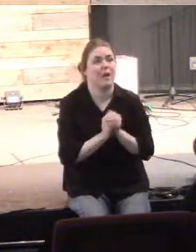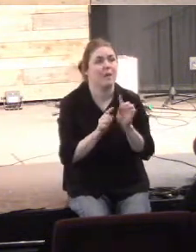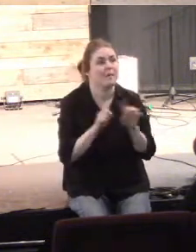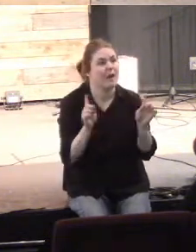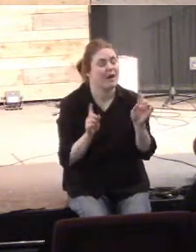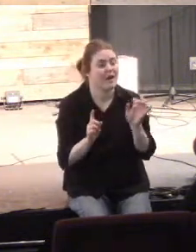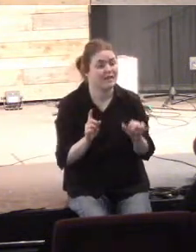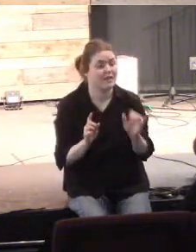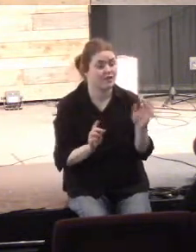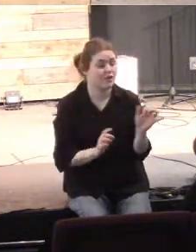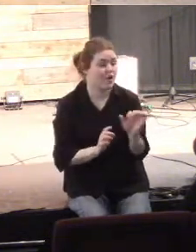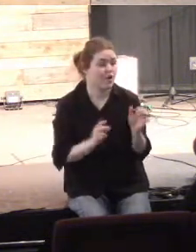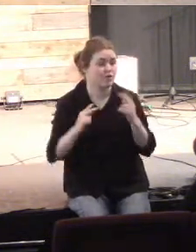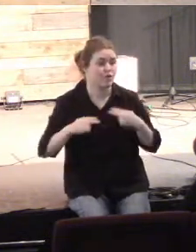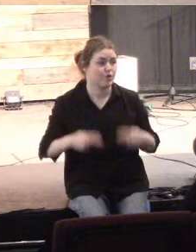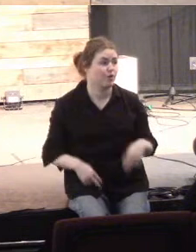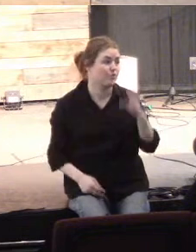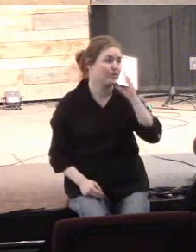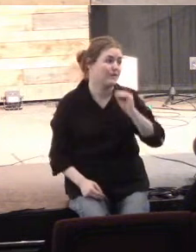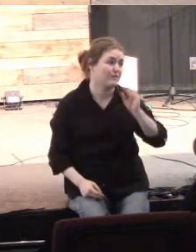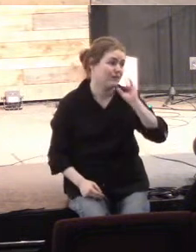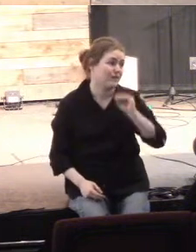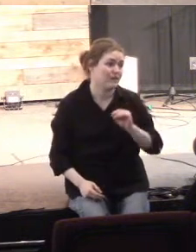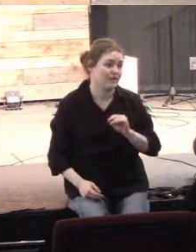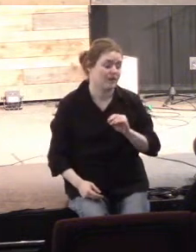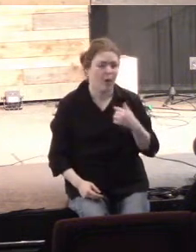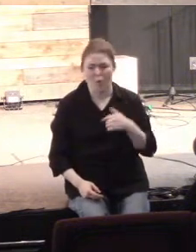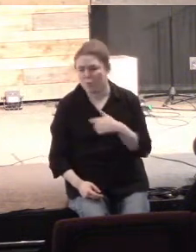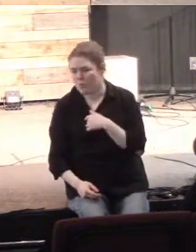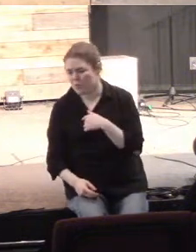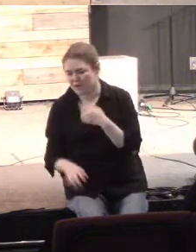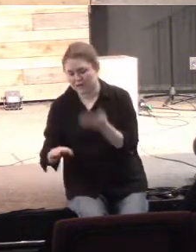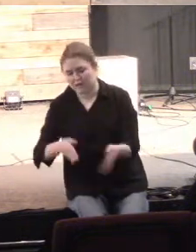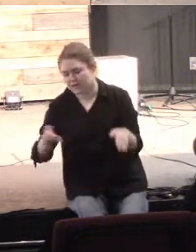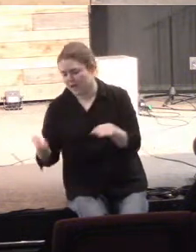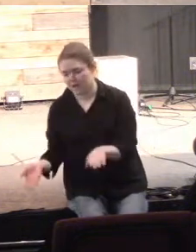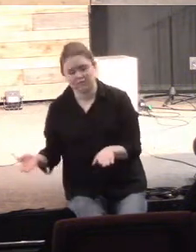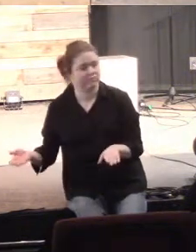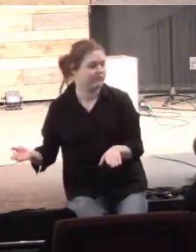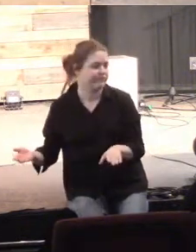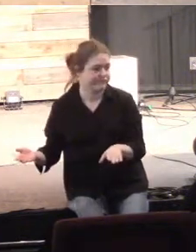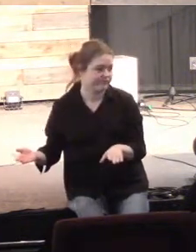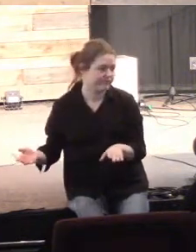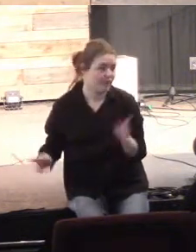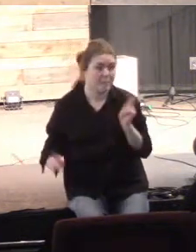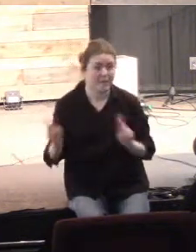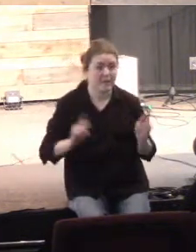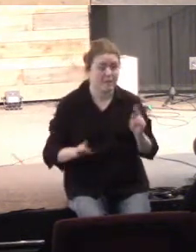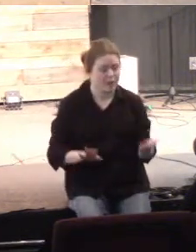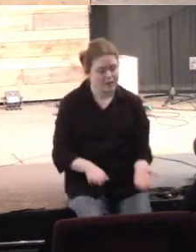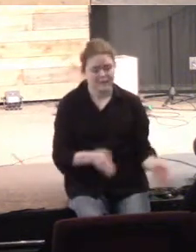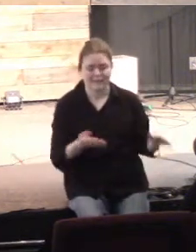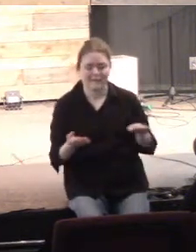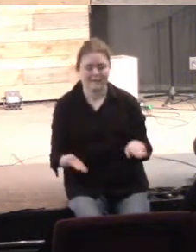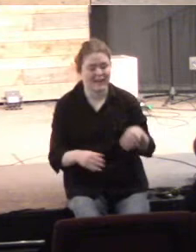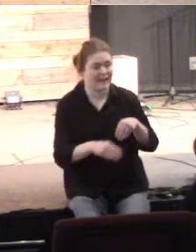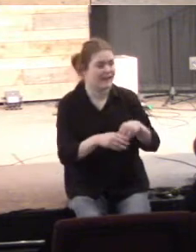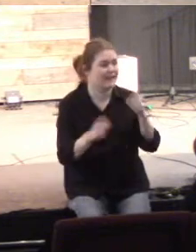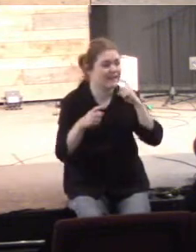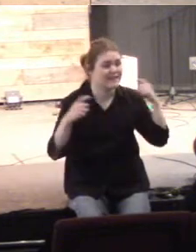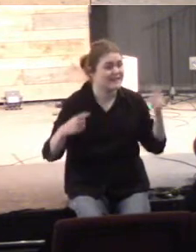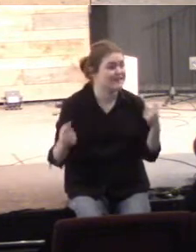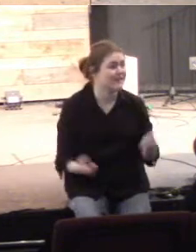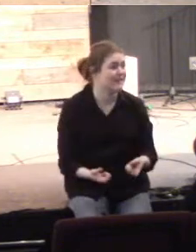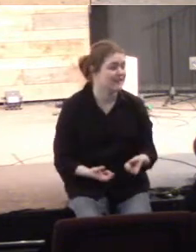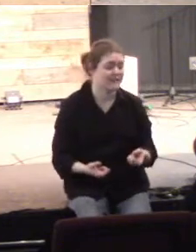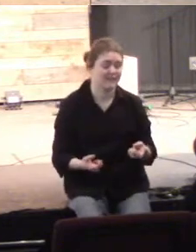of humans? Are we just dead? People are dead in their sins.